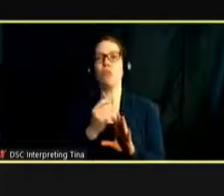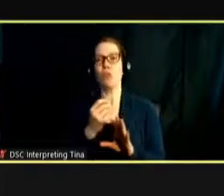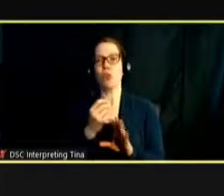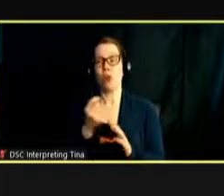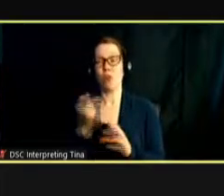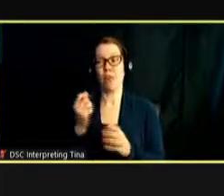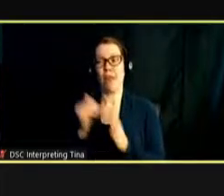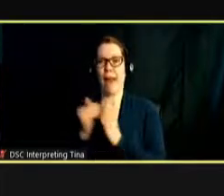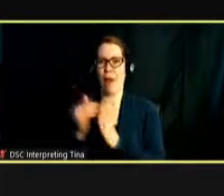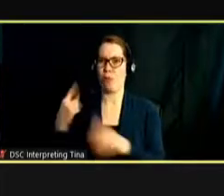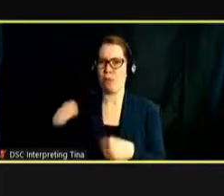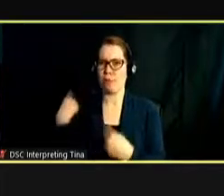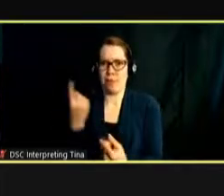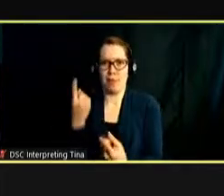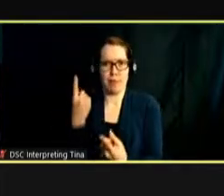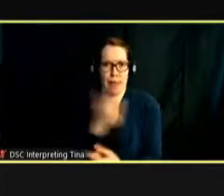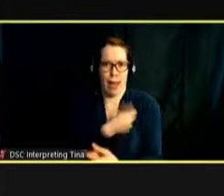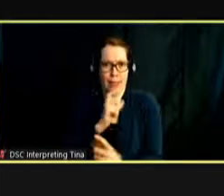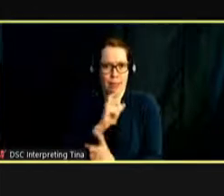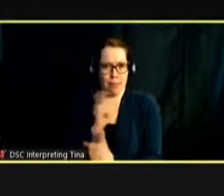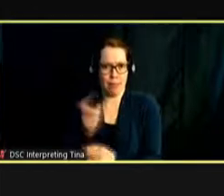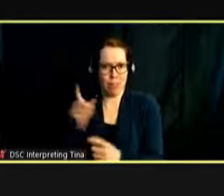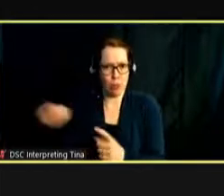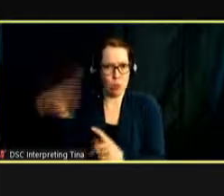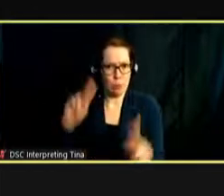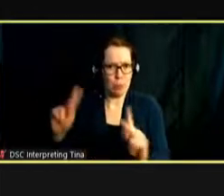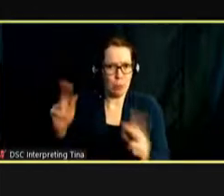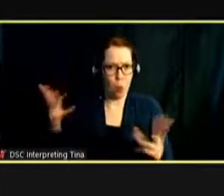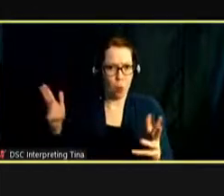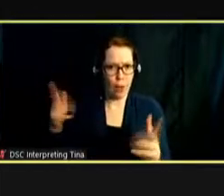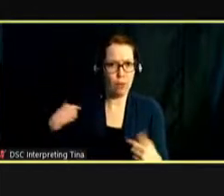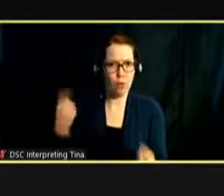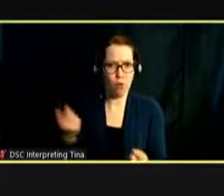far, that one reaction,